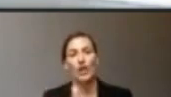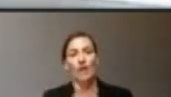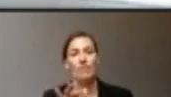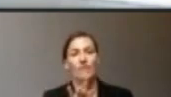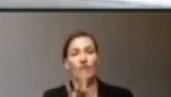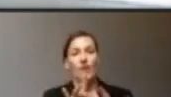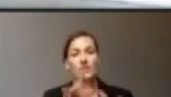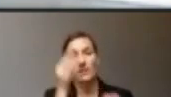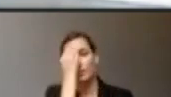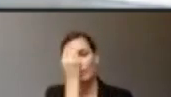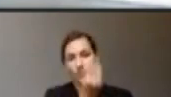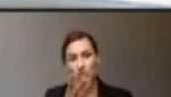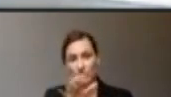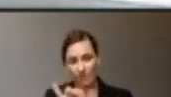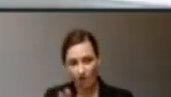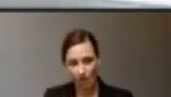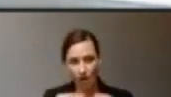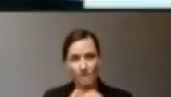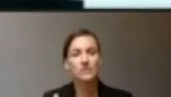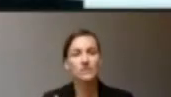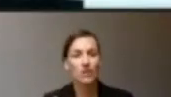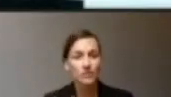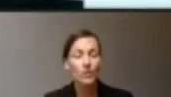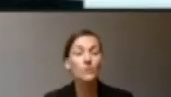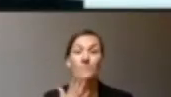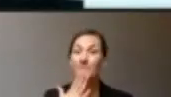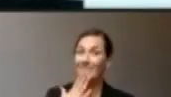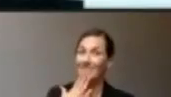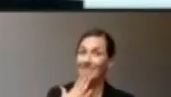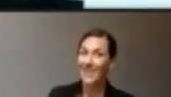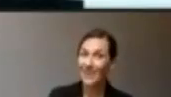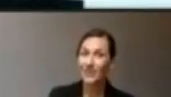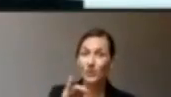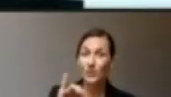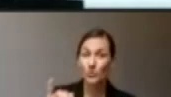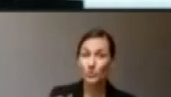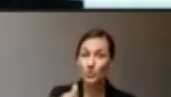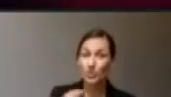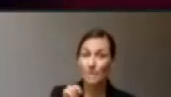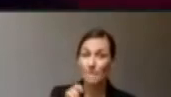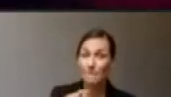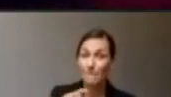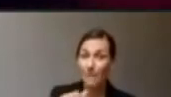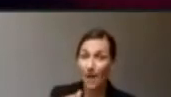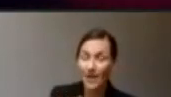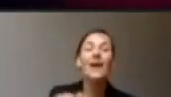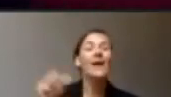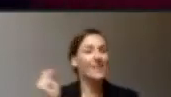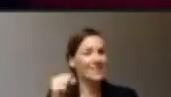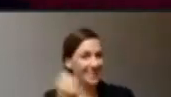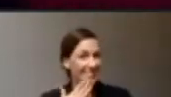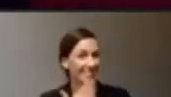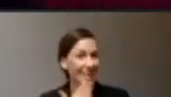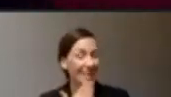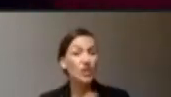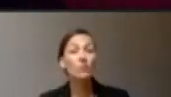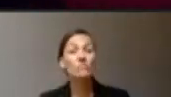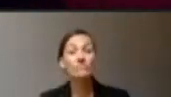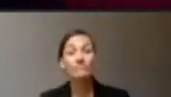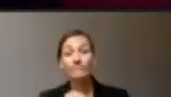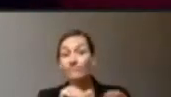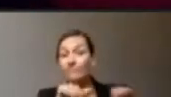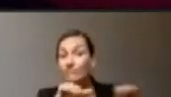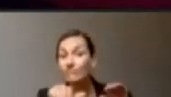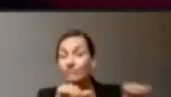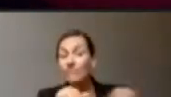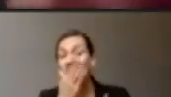as well. Great, thank you. Jametta? Yes, thank you. And as a reminder, it occurs to me,